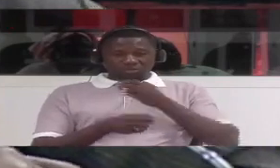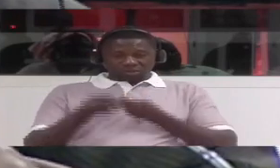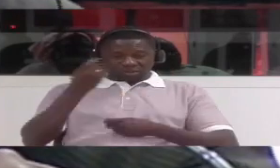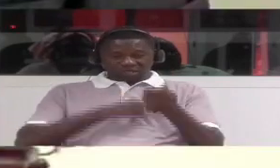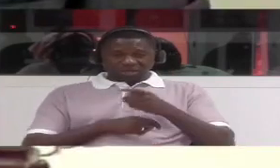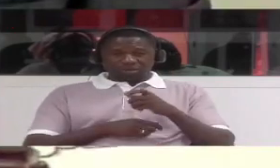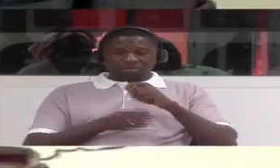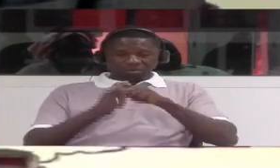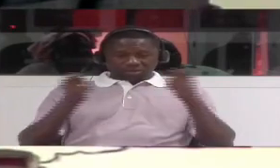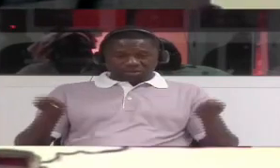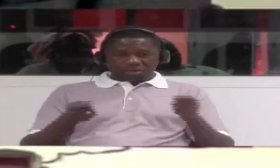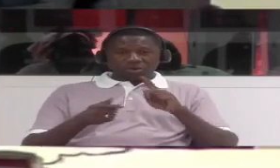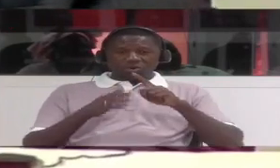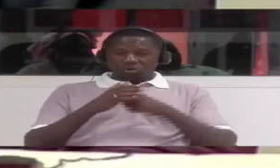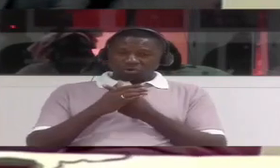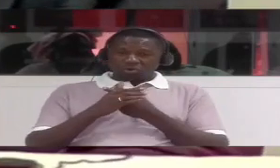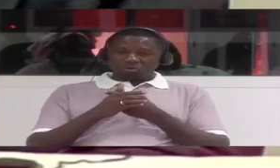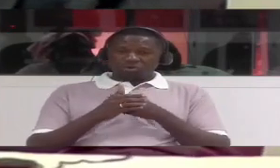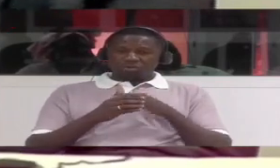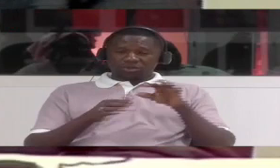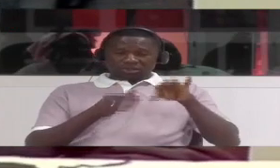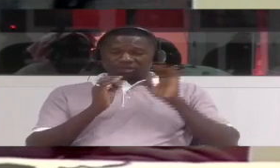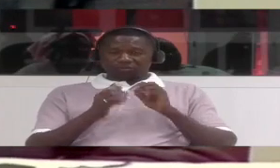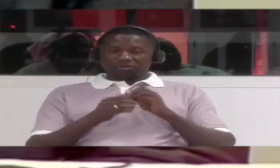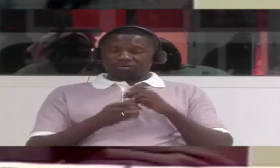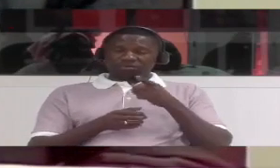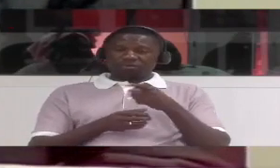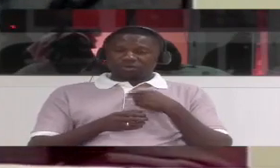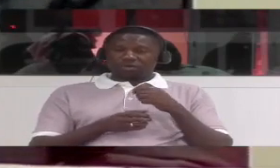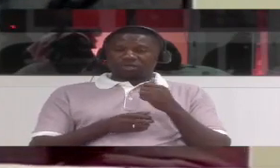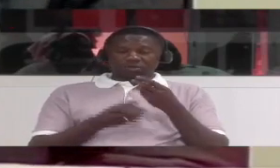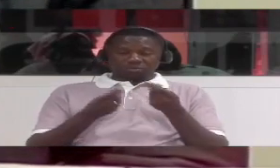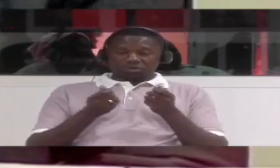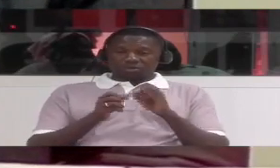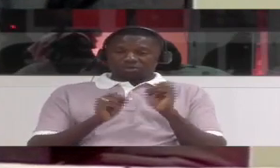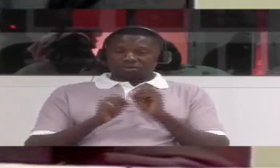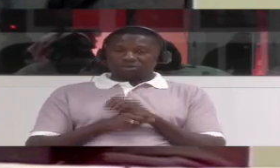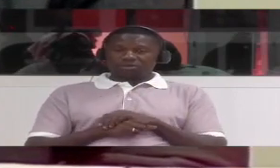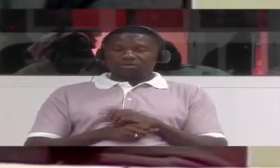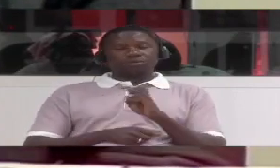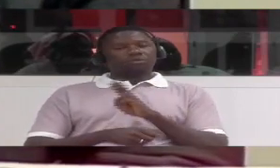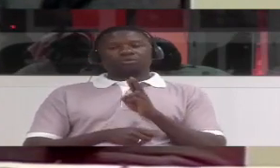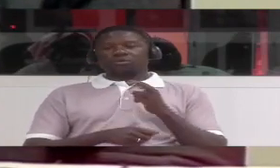was taken from him without any money, please? No, I'm not suggesting that. Okay.